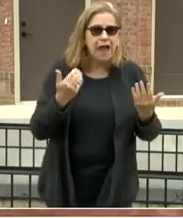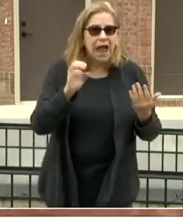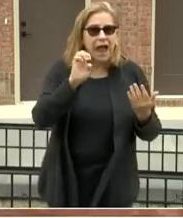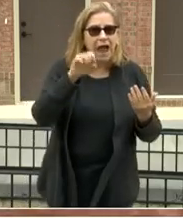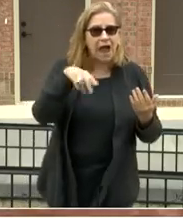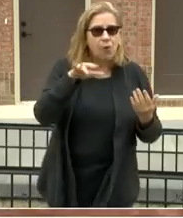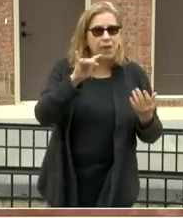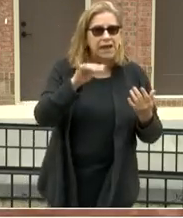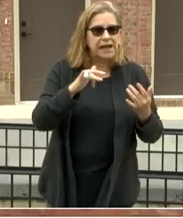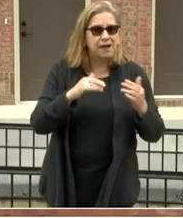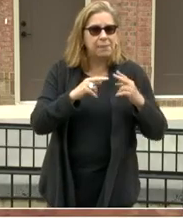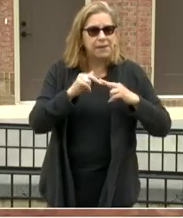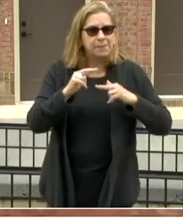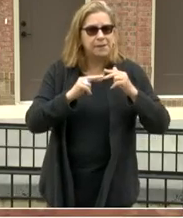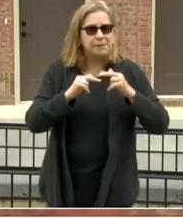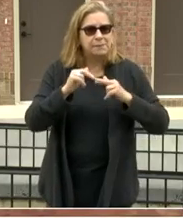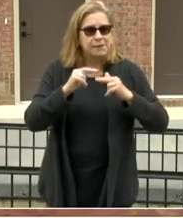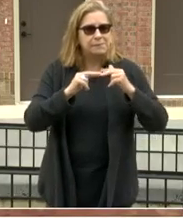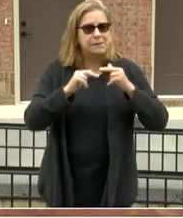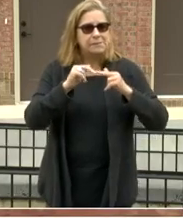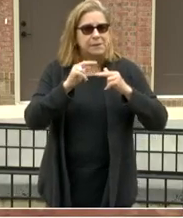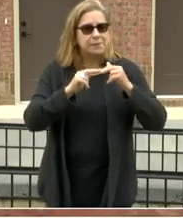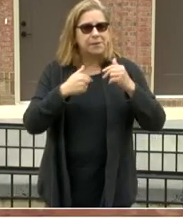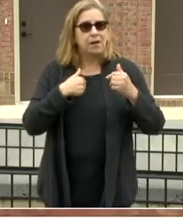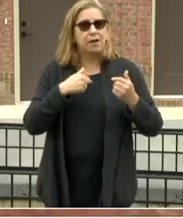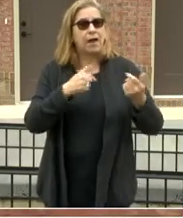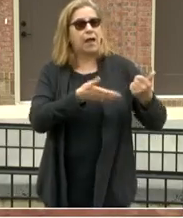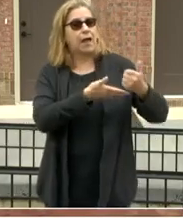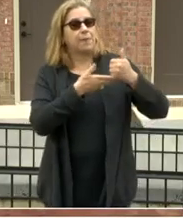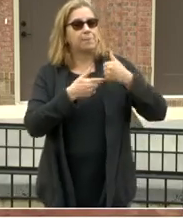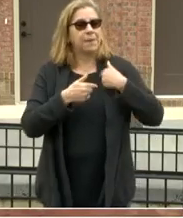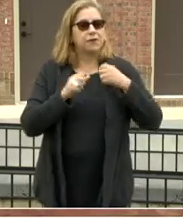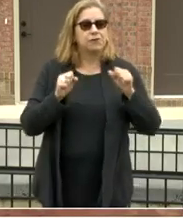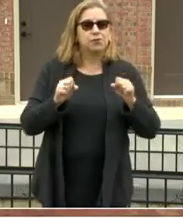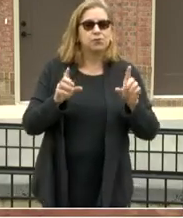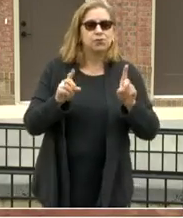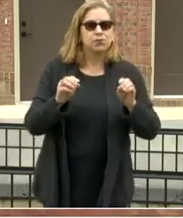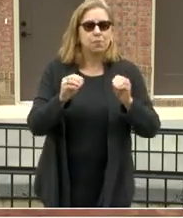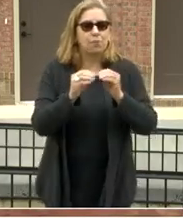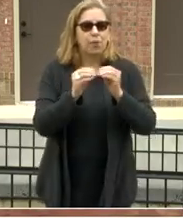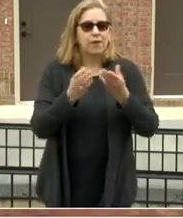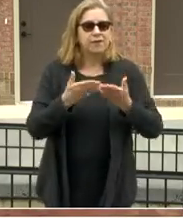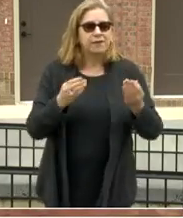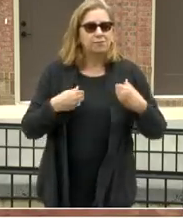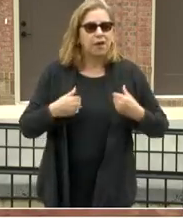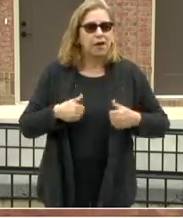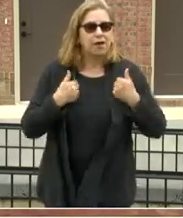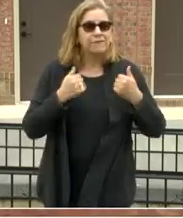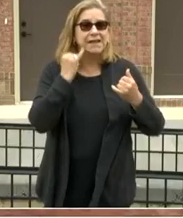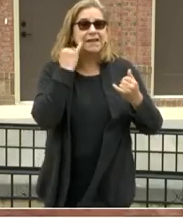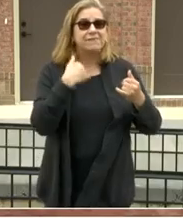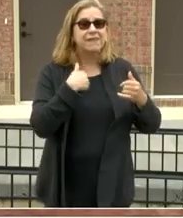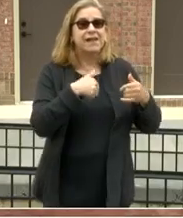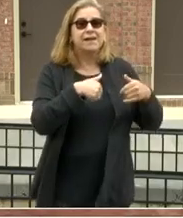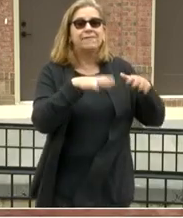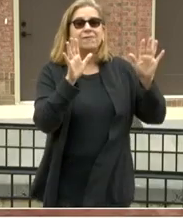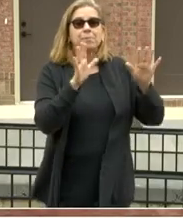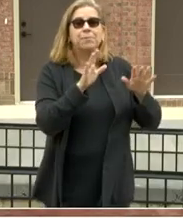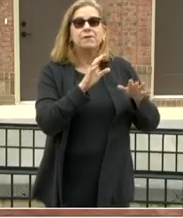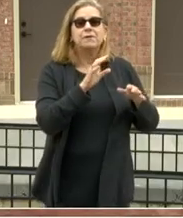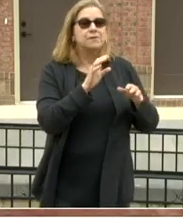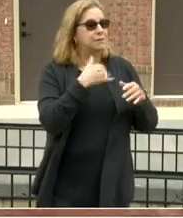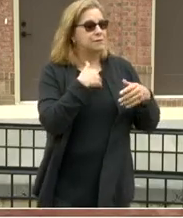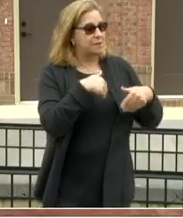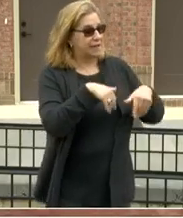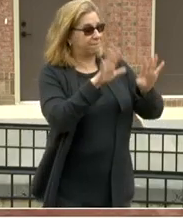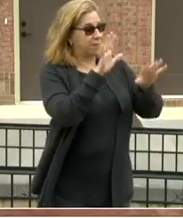in my life, including quit my job and run for office. It did. Allowed me to do that. It's also going to allow